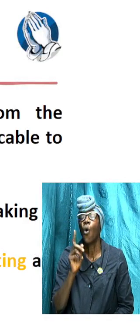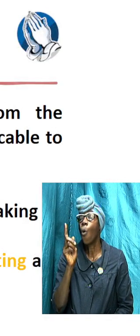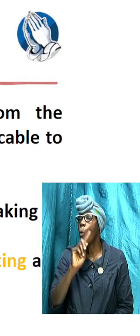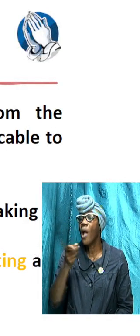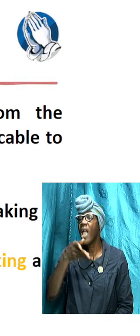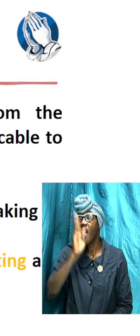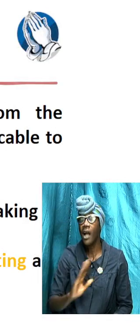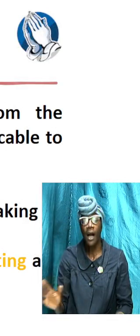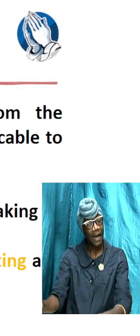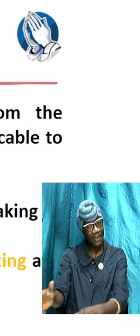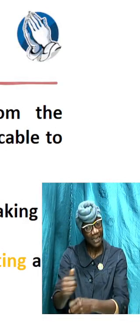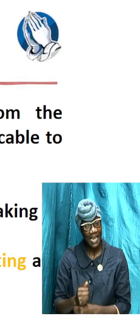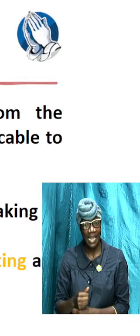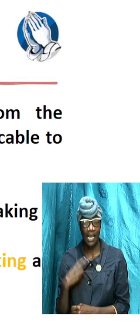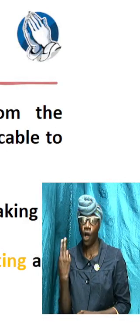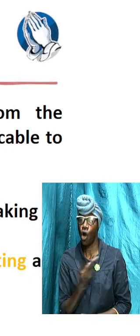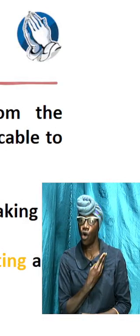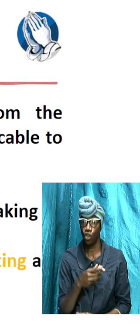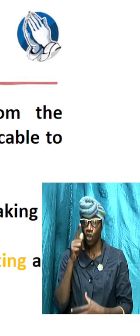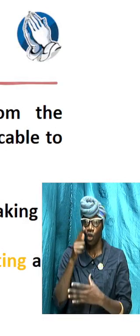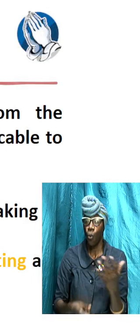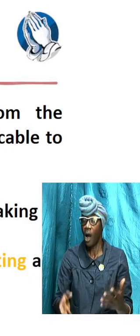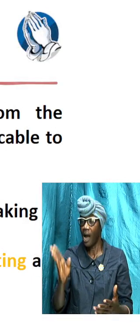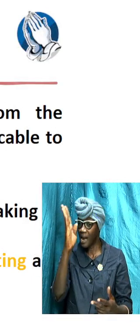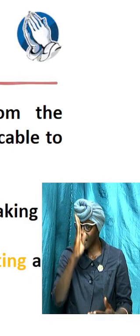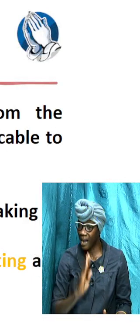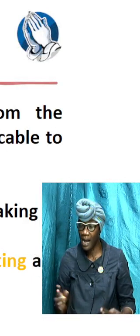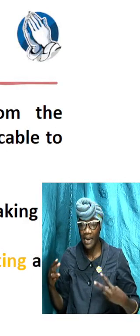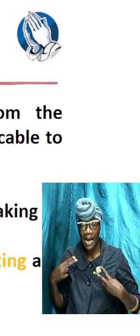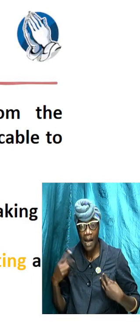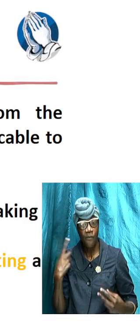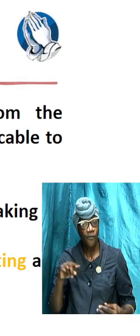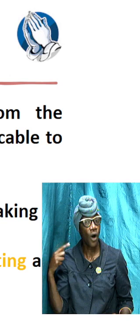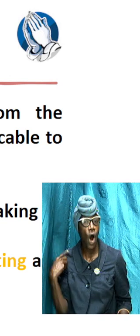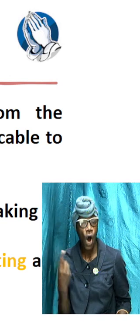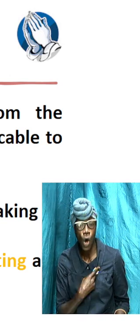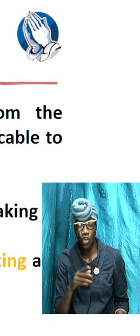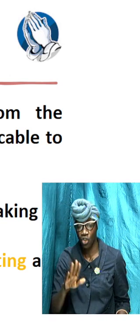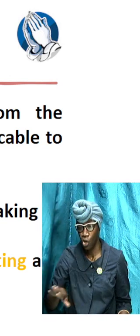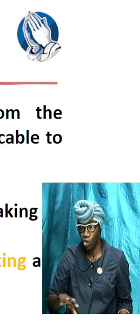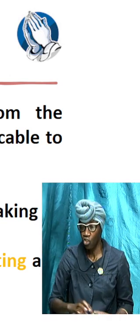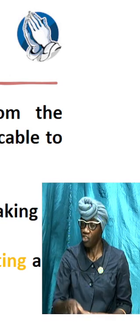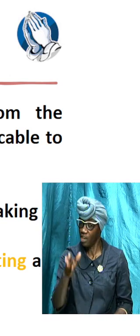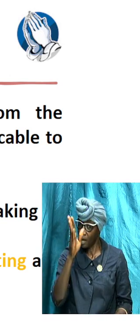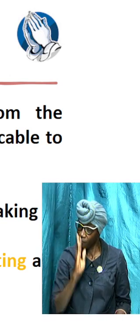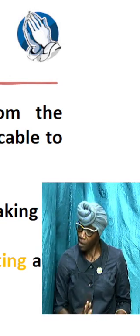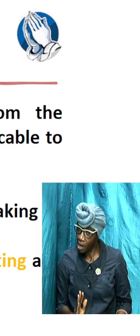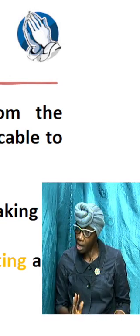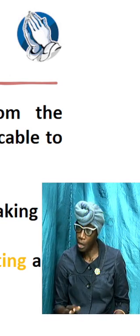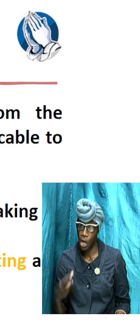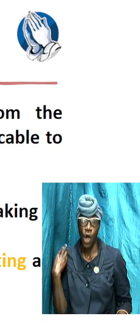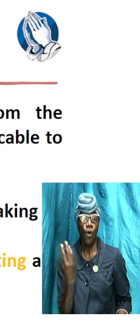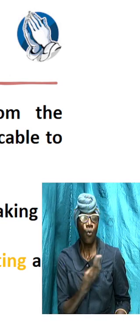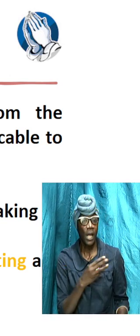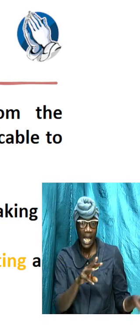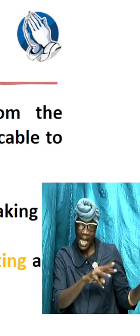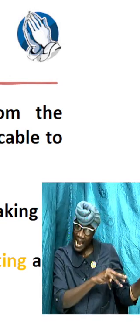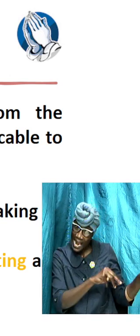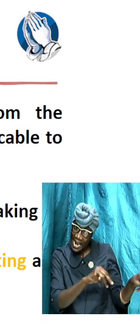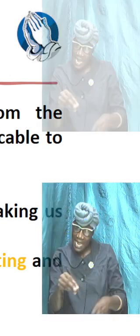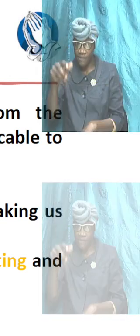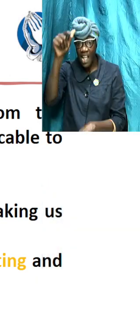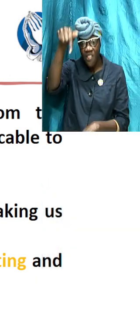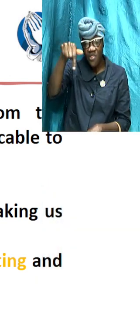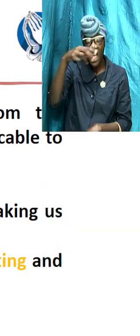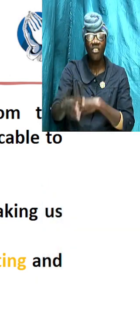what God has in store for us. As children of God, as we are at the brink, in my opinion, of leaving this dredged world,